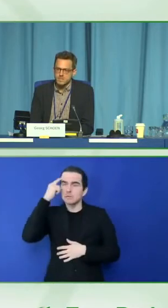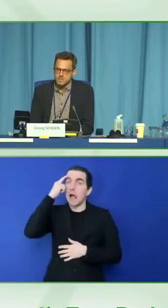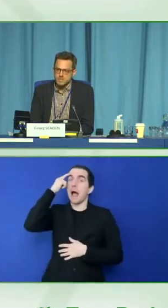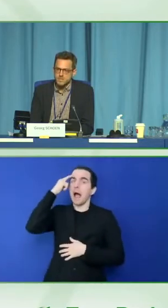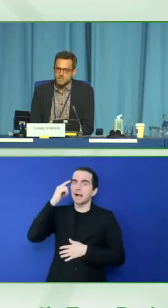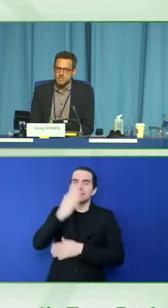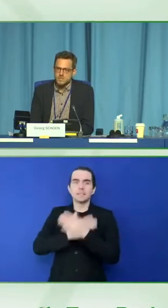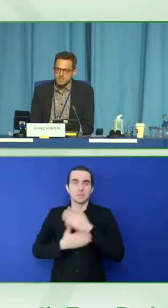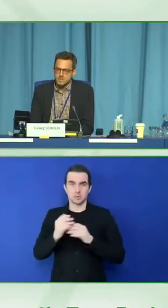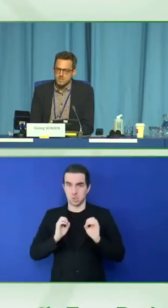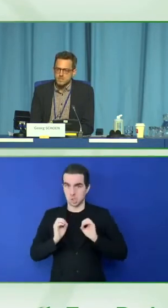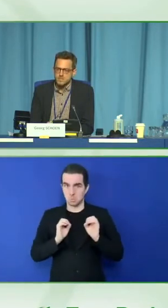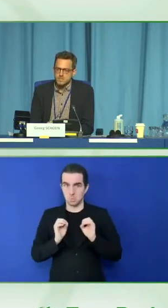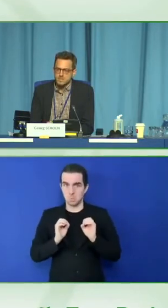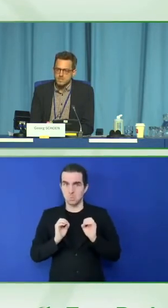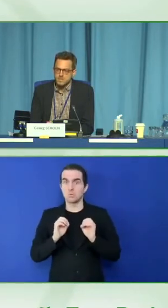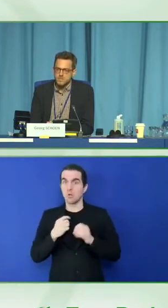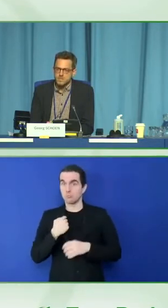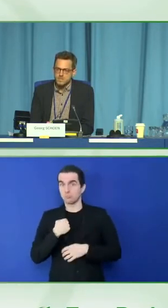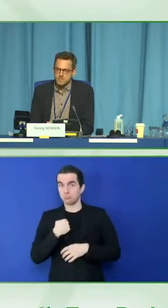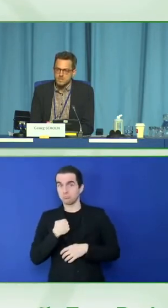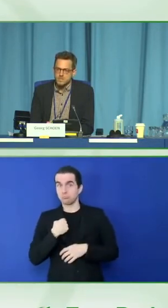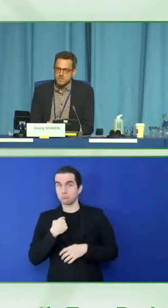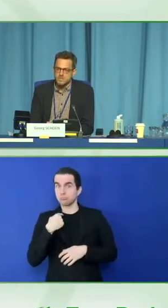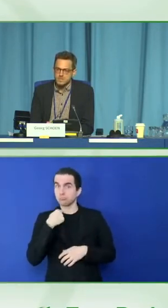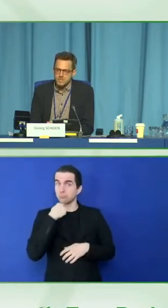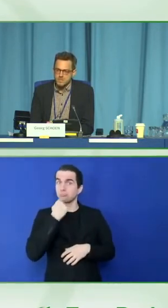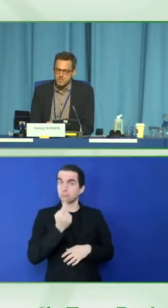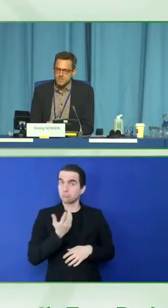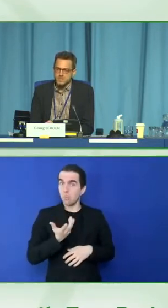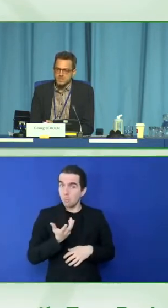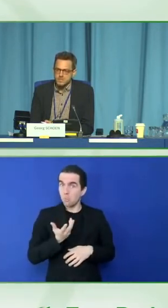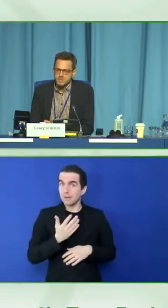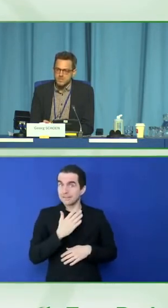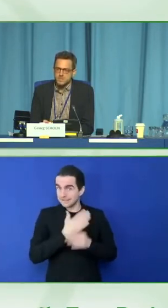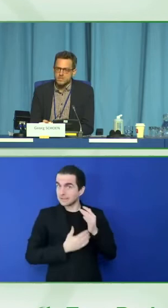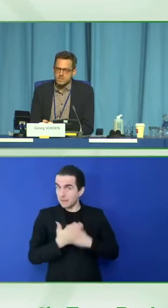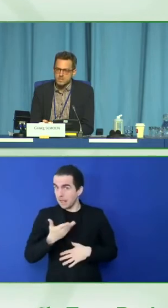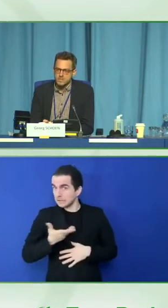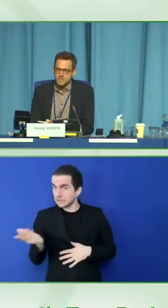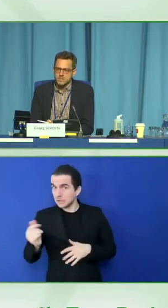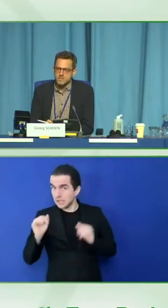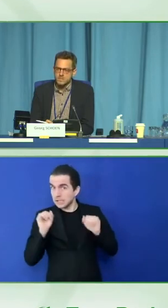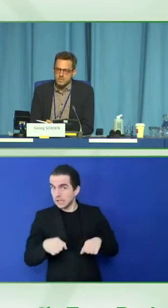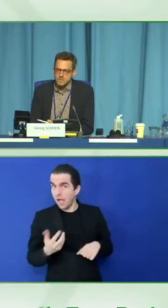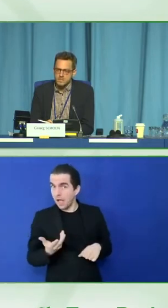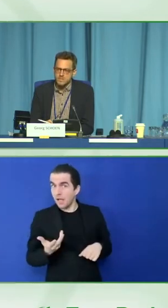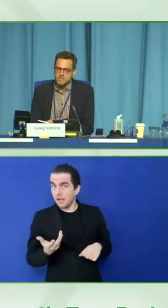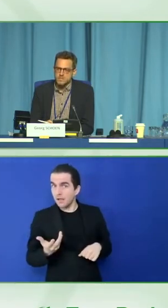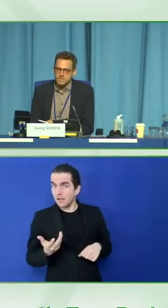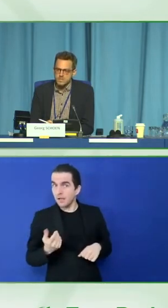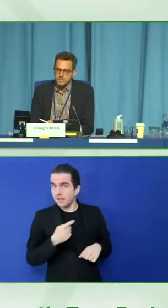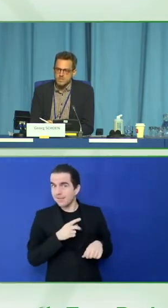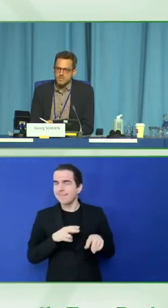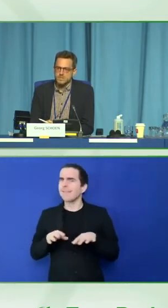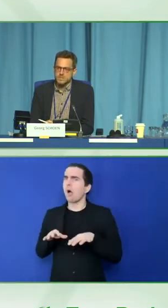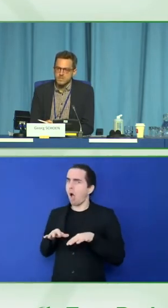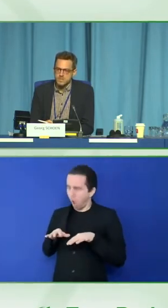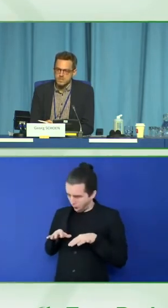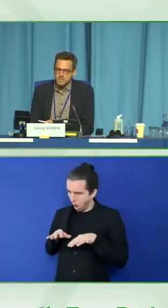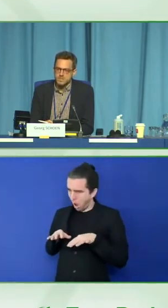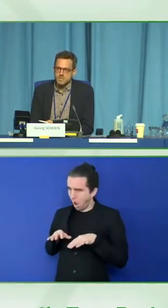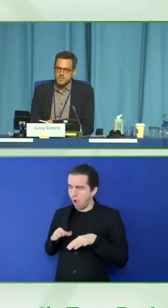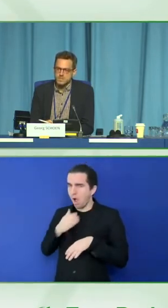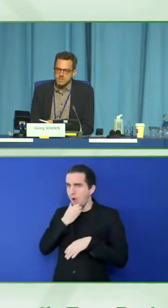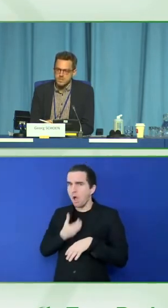to be on everyone's radar. You cannot ignore it anymore. So I think we really need